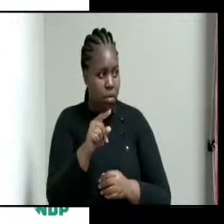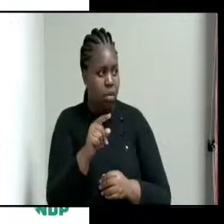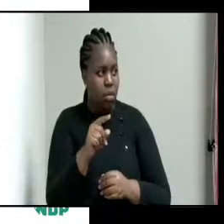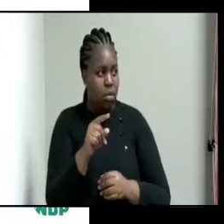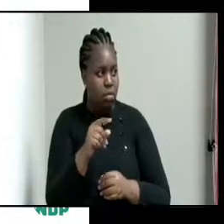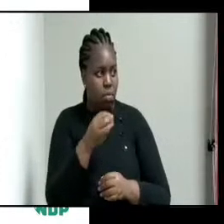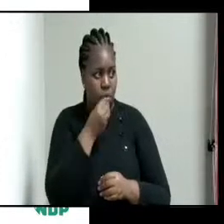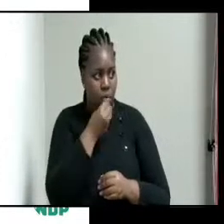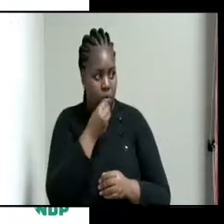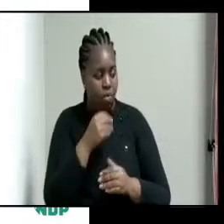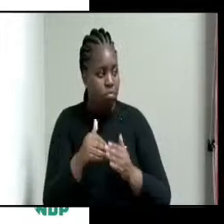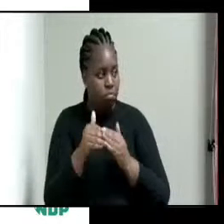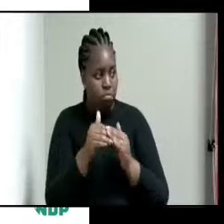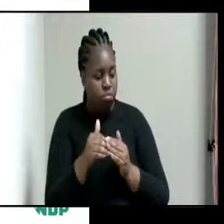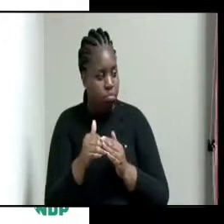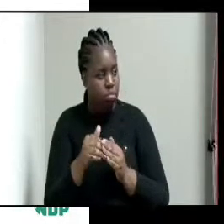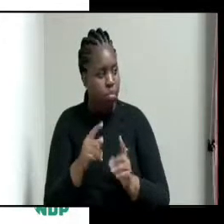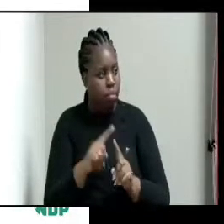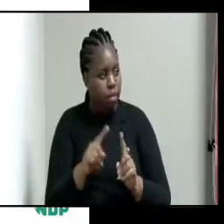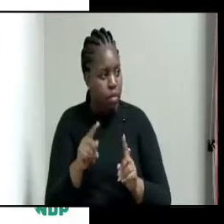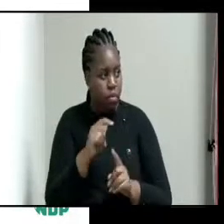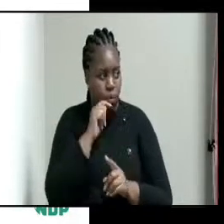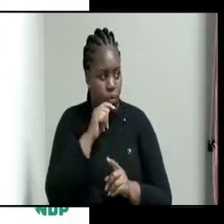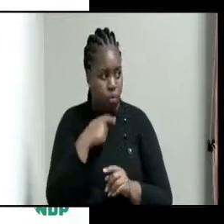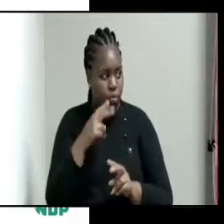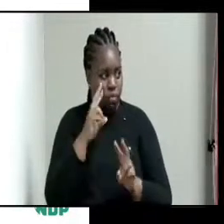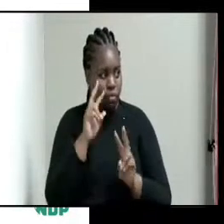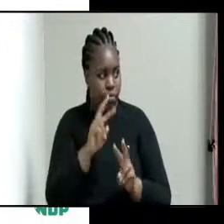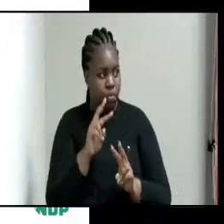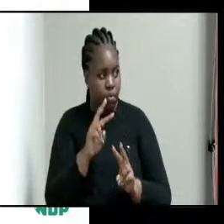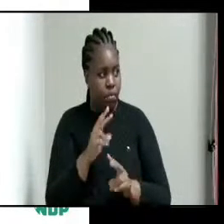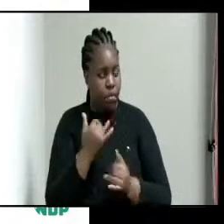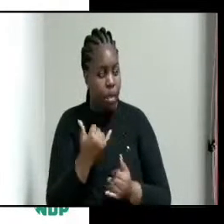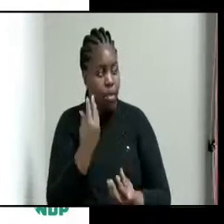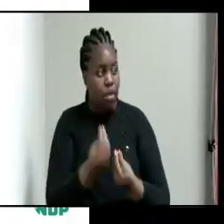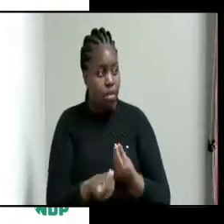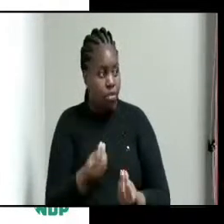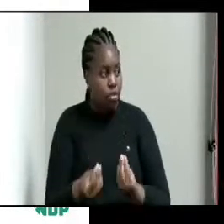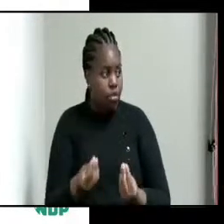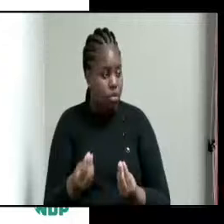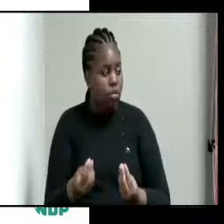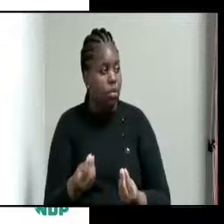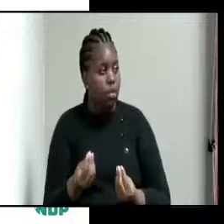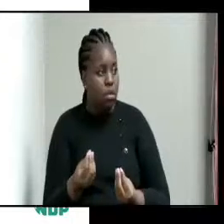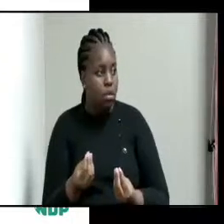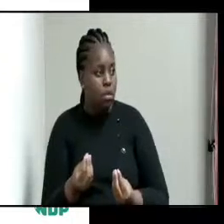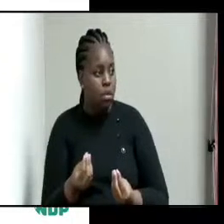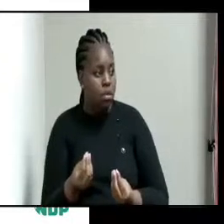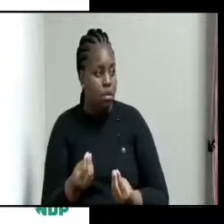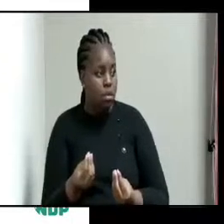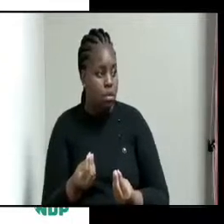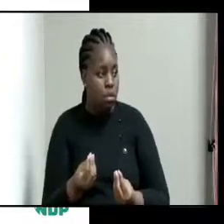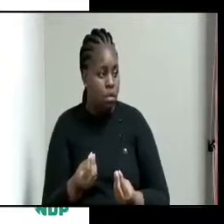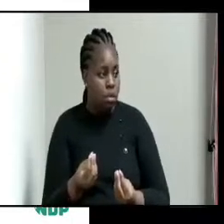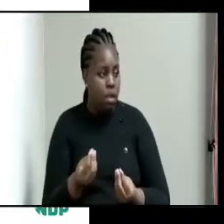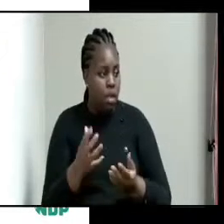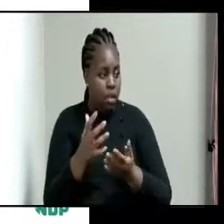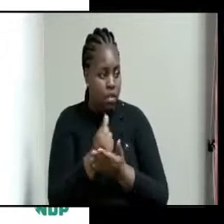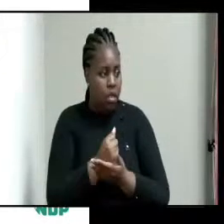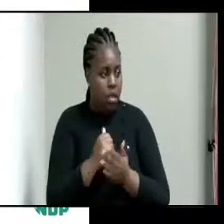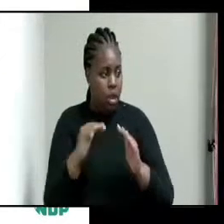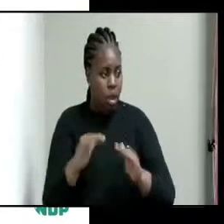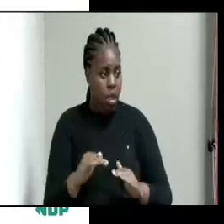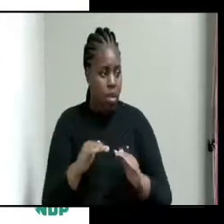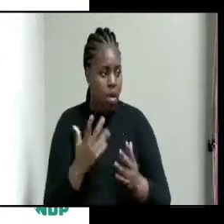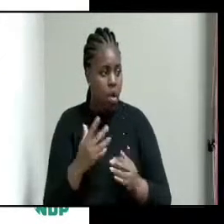food secure. But when drilling down to the vulnerable, now the children, and taking them to a lower level